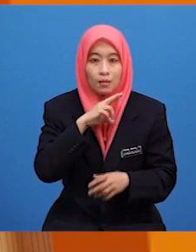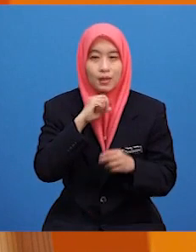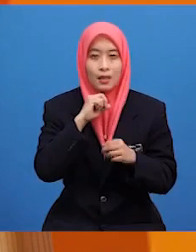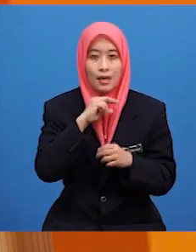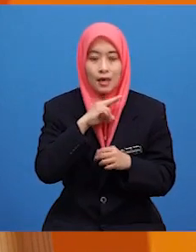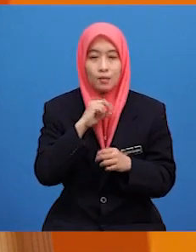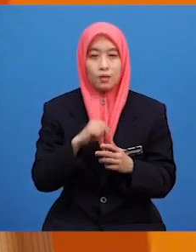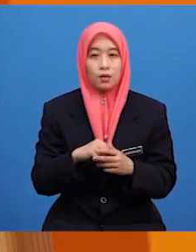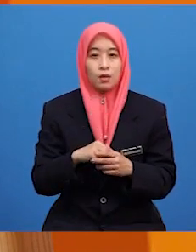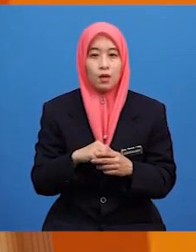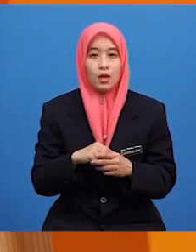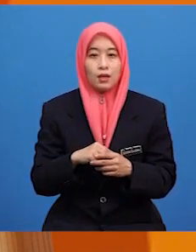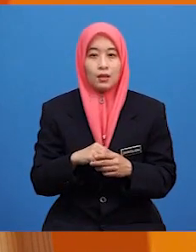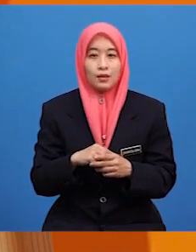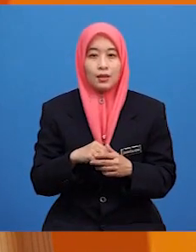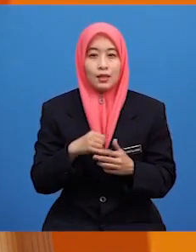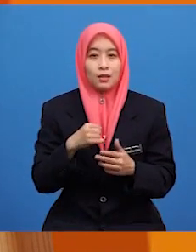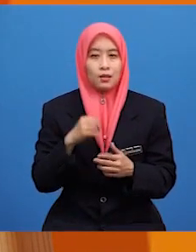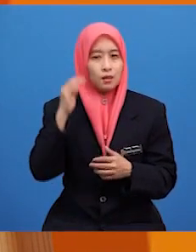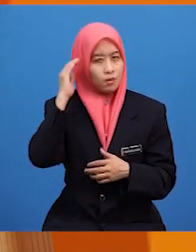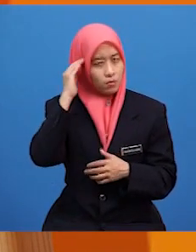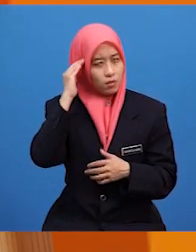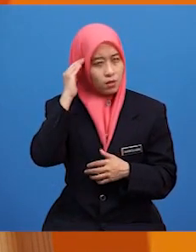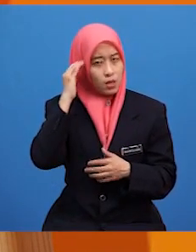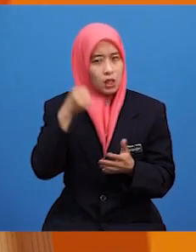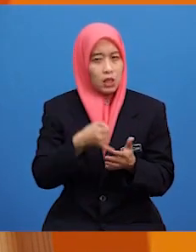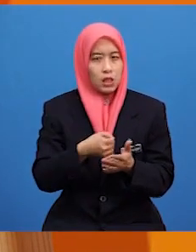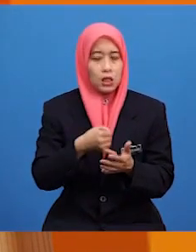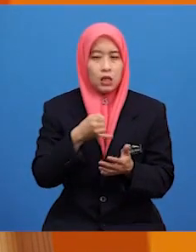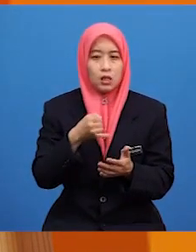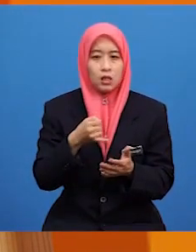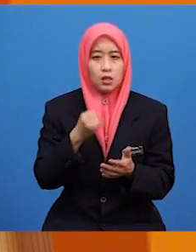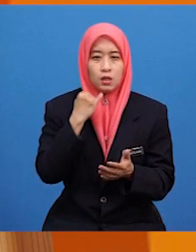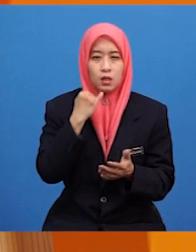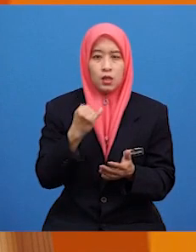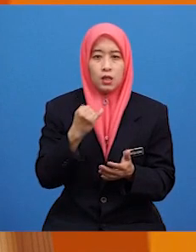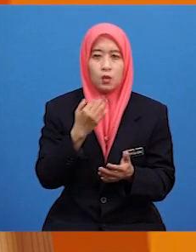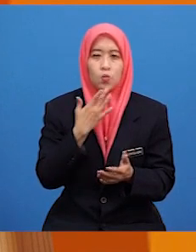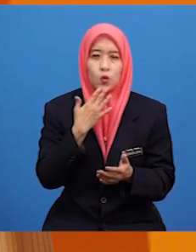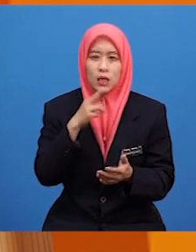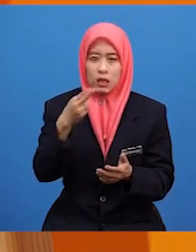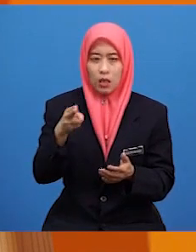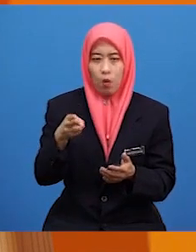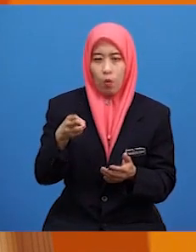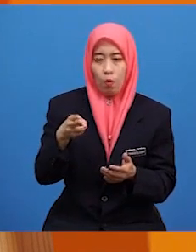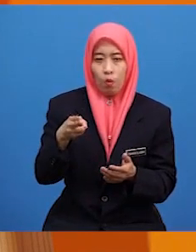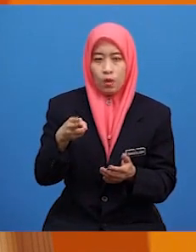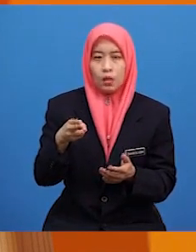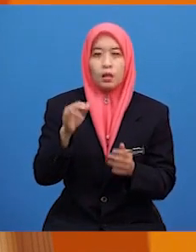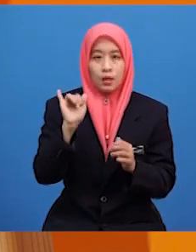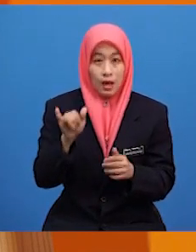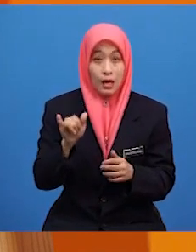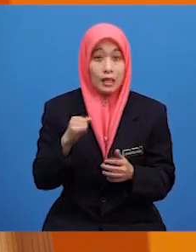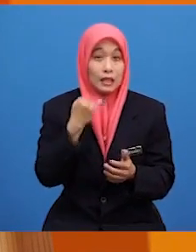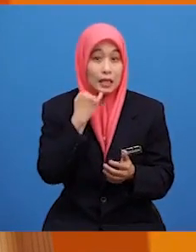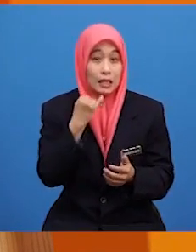Is this? I think it looks green in color. Yeah, it